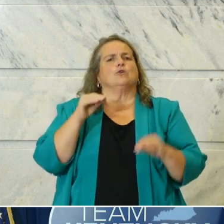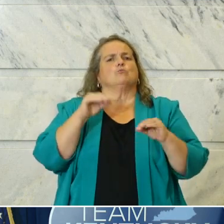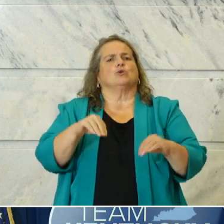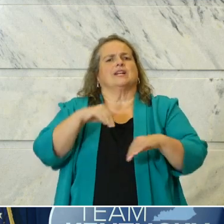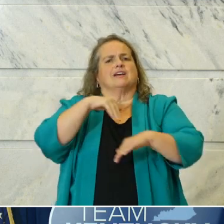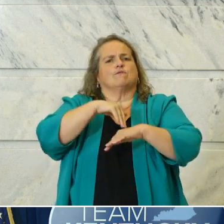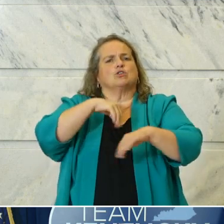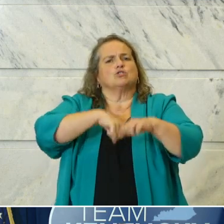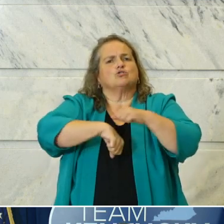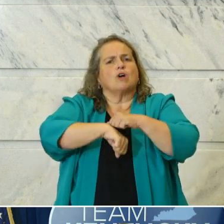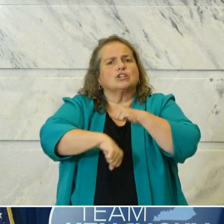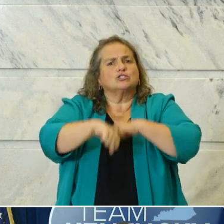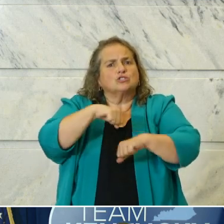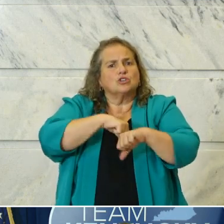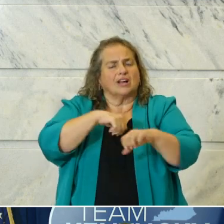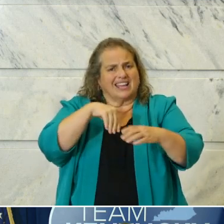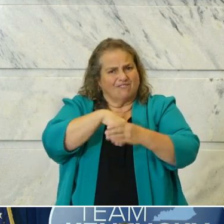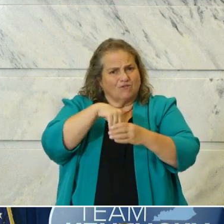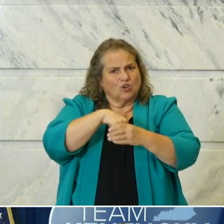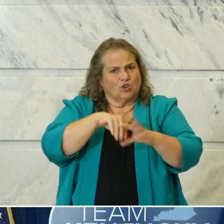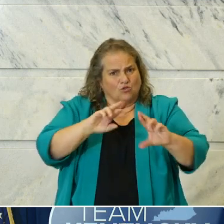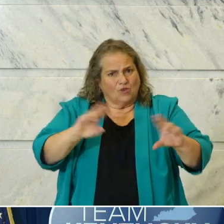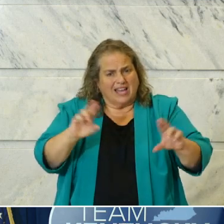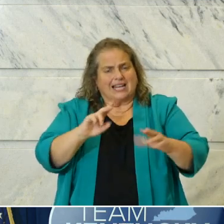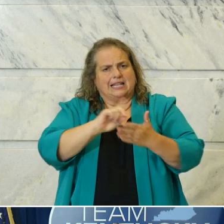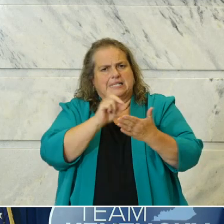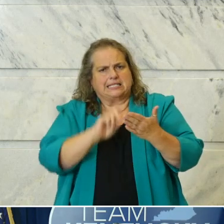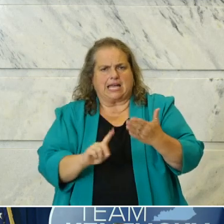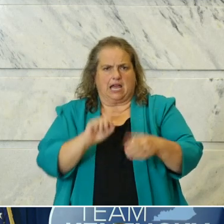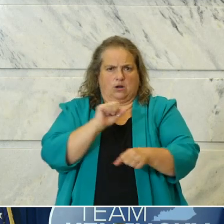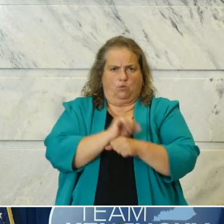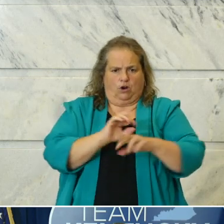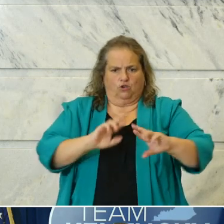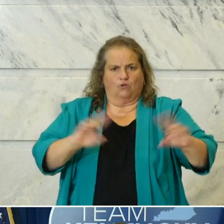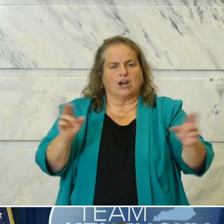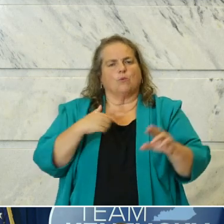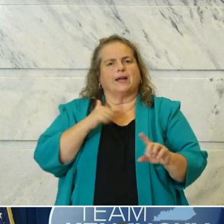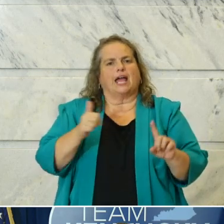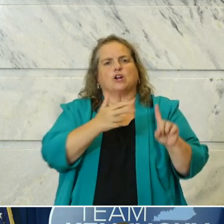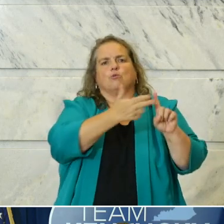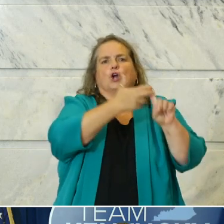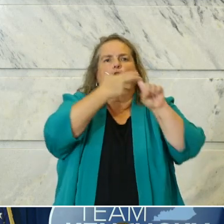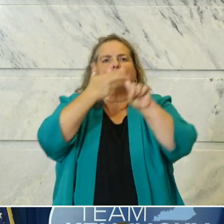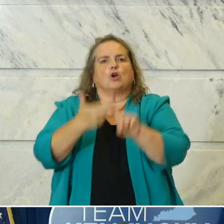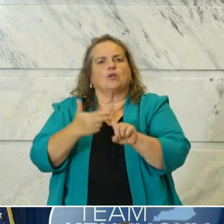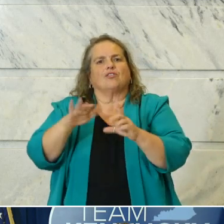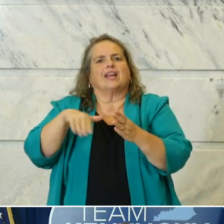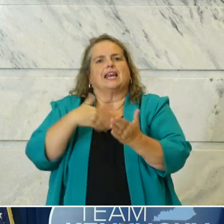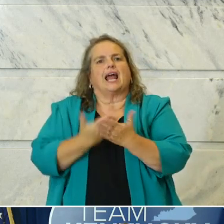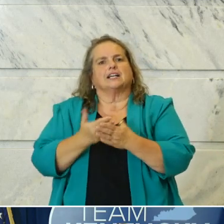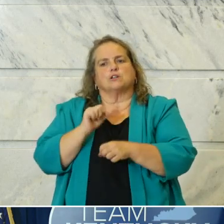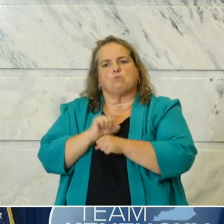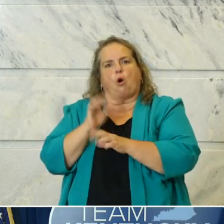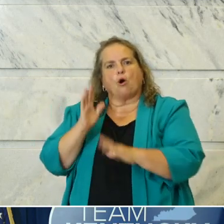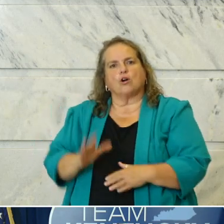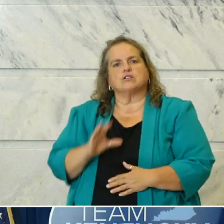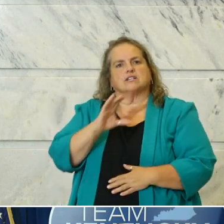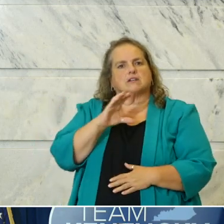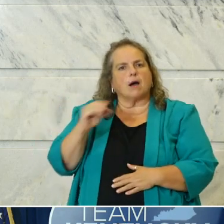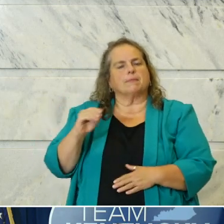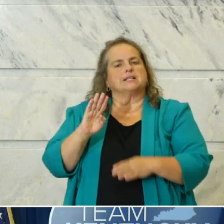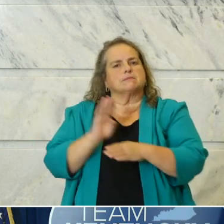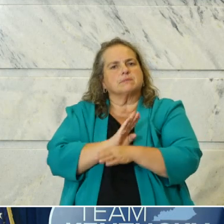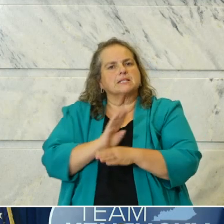the designs, the work in so that we can recruit that next generation of employers. In Eastern